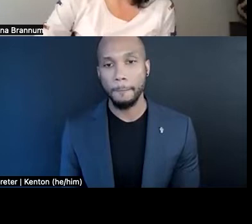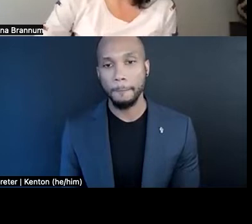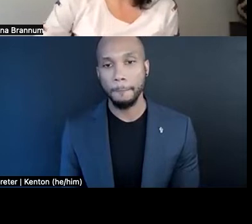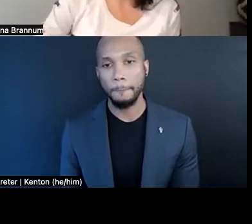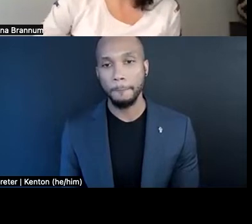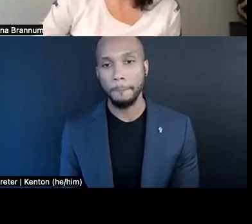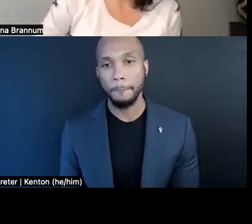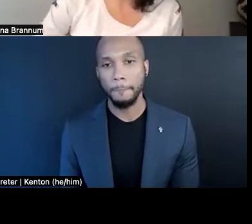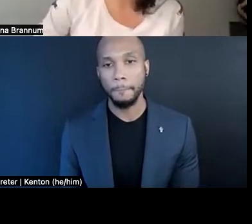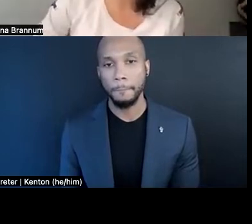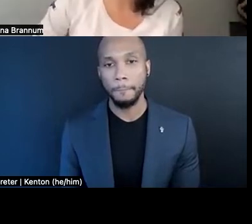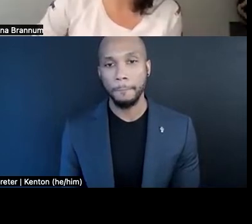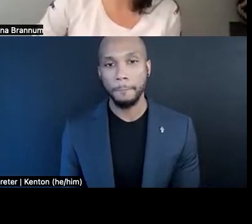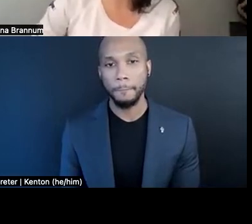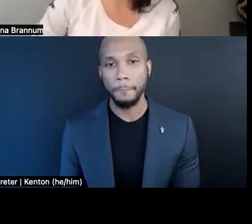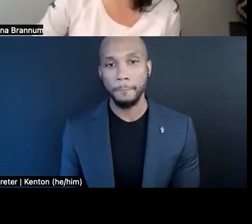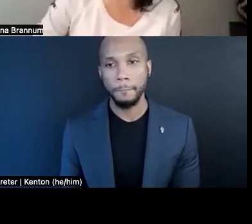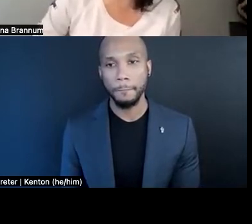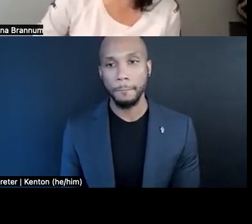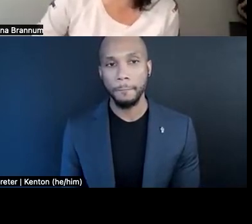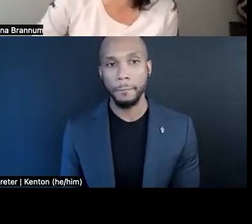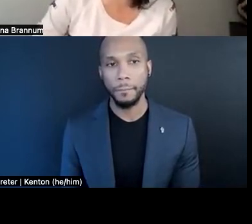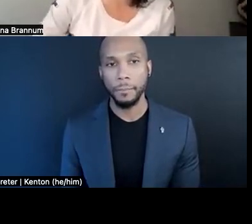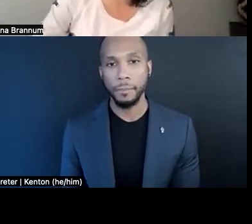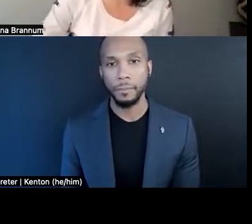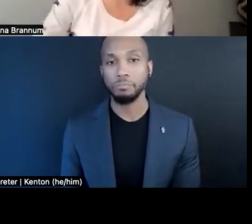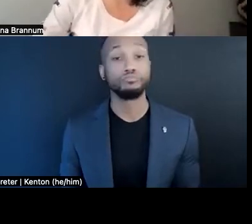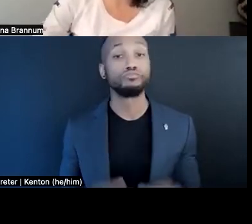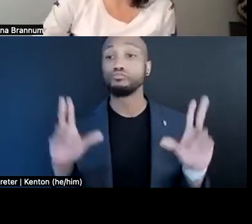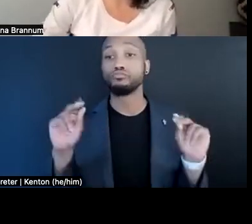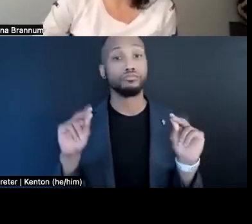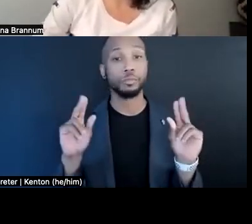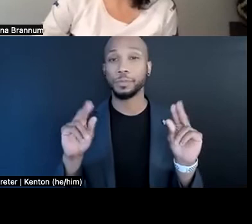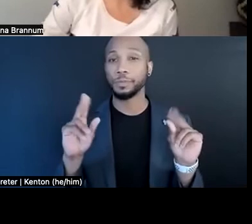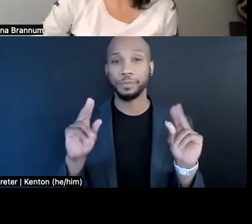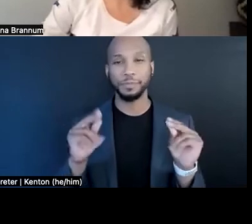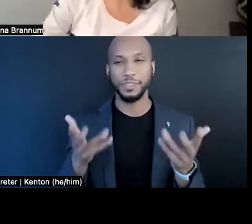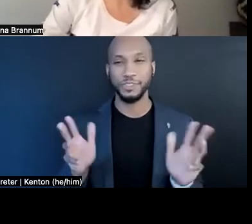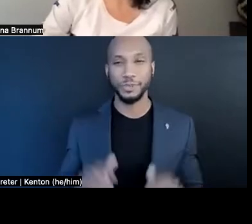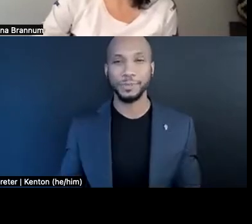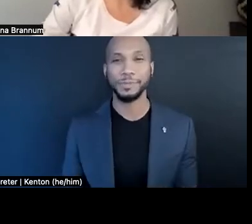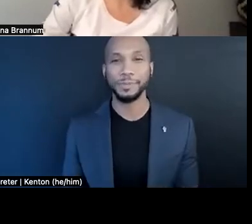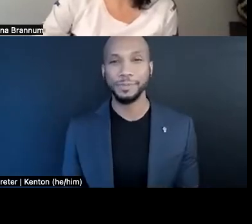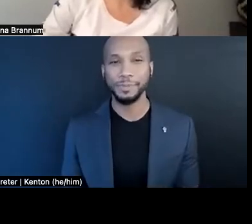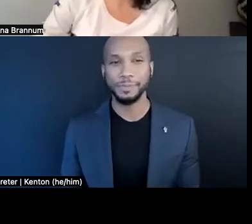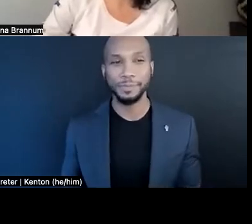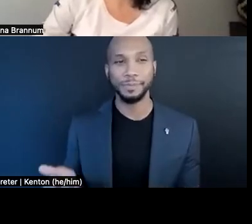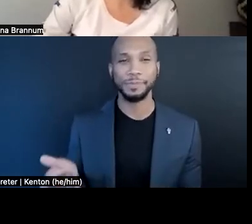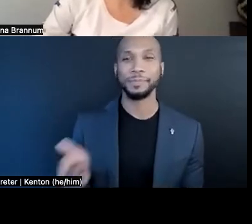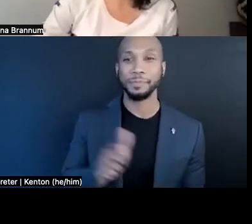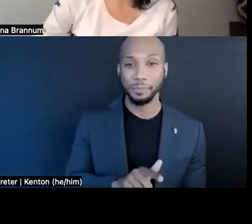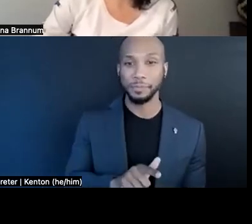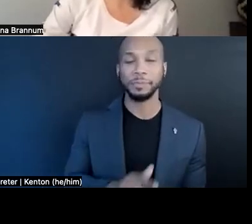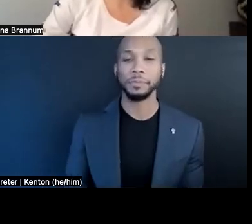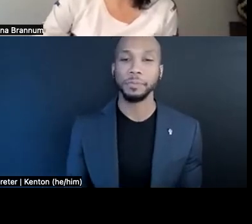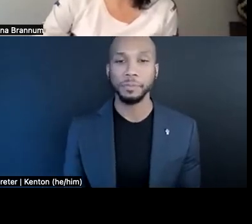sí, mucho para hablar. ¿Algo más? No. So, vamos adelante. No, just that for